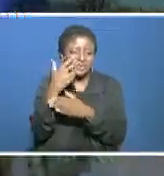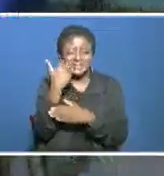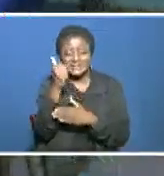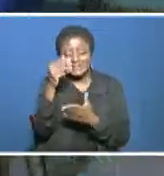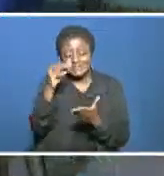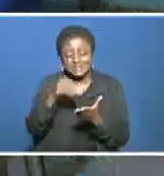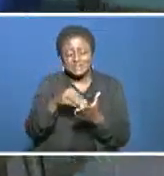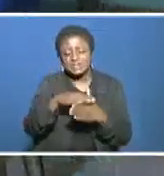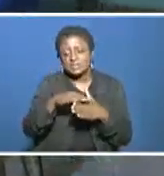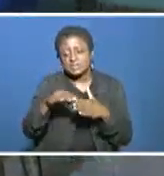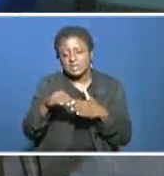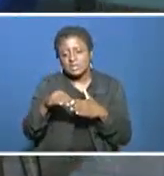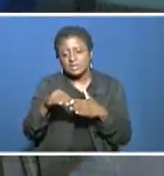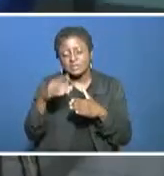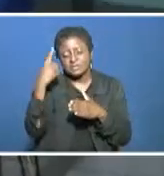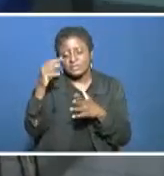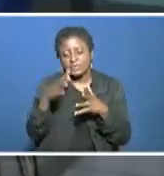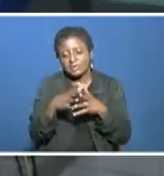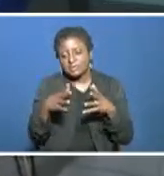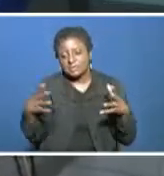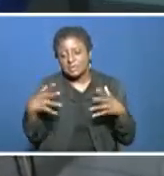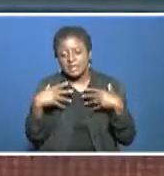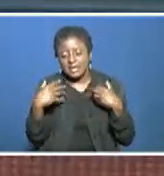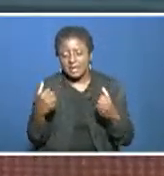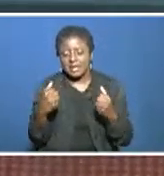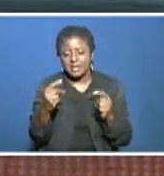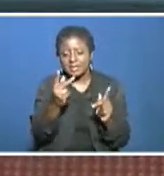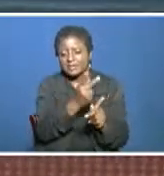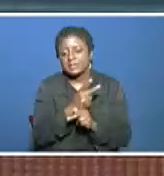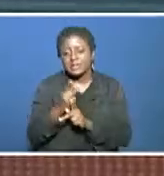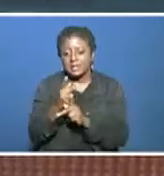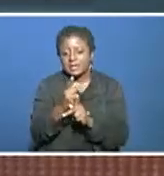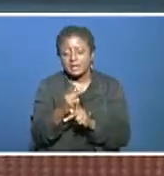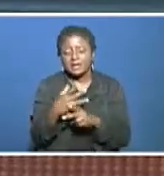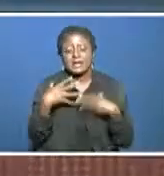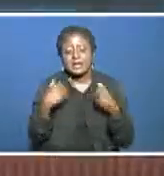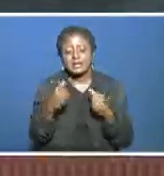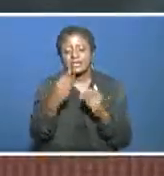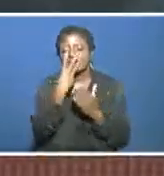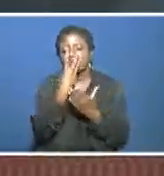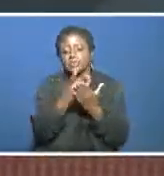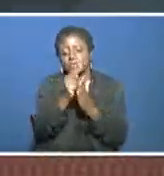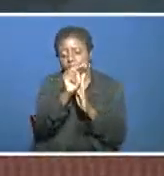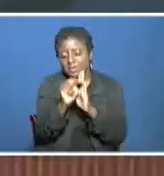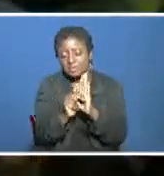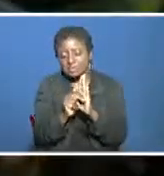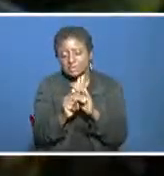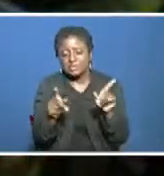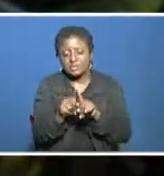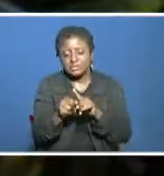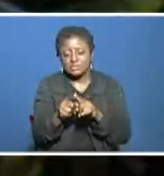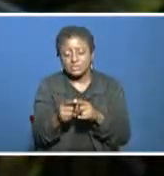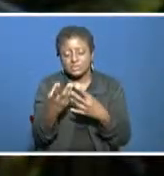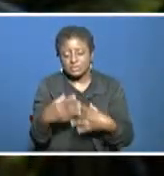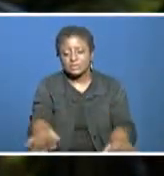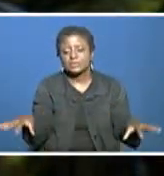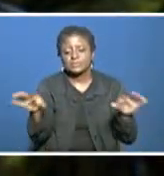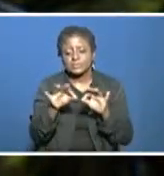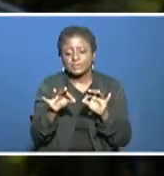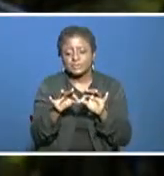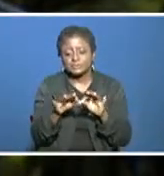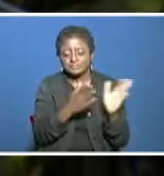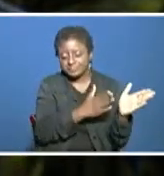budget to cover the cost of catastrophic health care, health and wellness also a top priority. Plans are